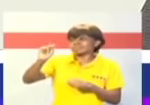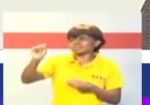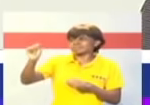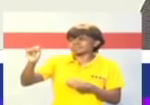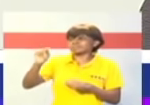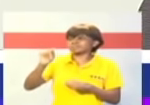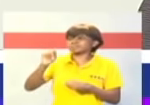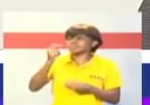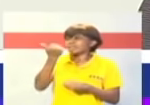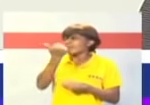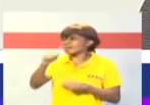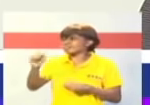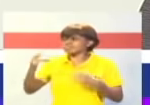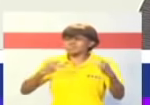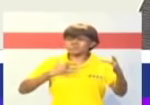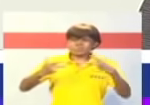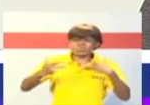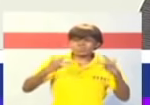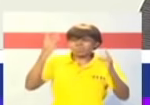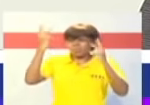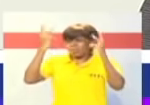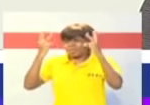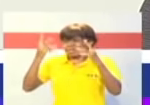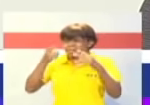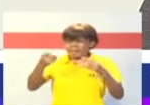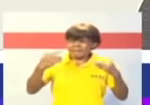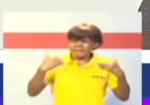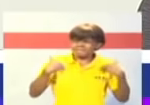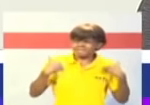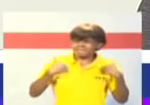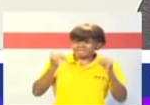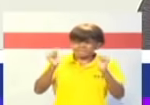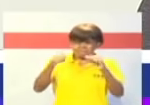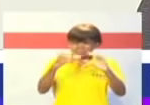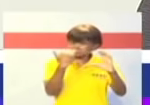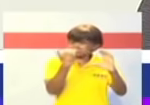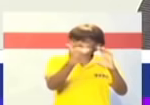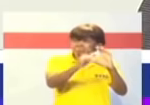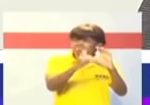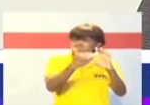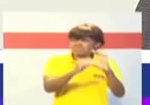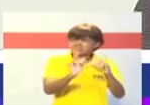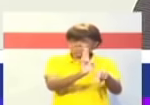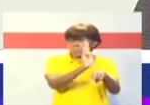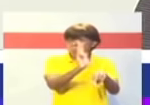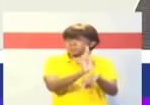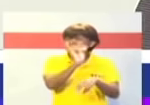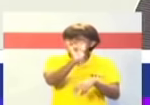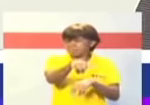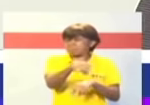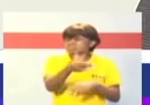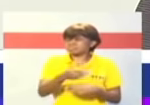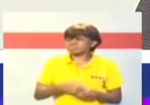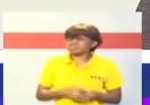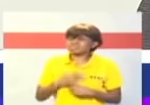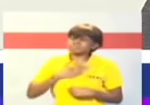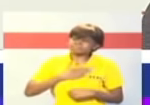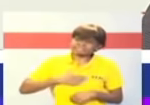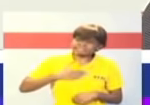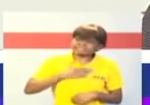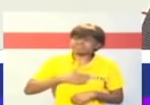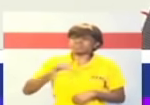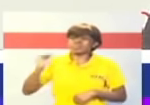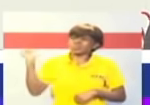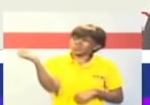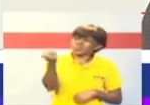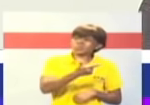concerns to. We start TT Safe Zones on Monday, as CMO said. So please, everyone, do your